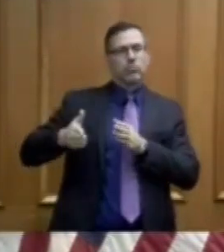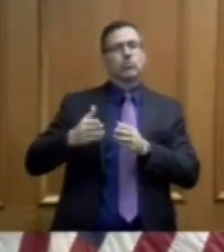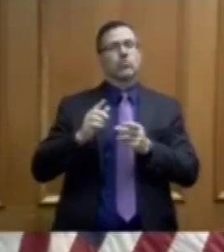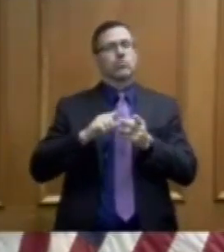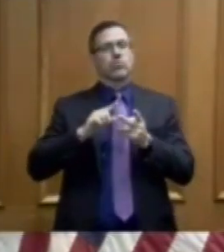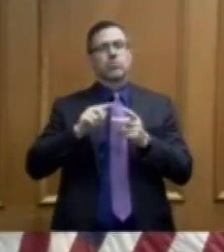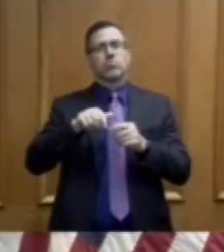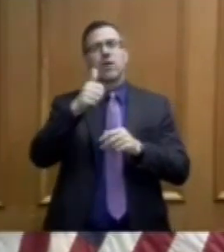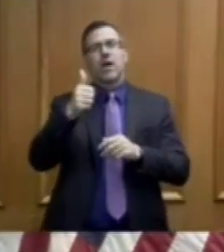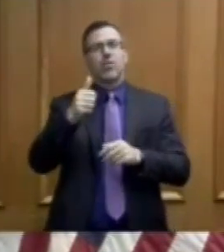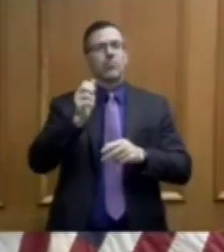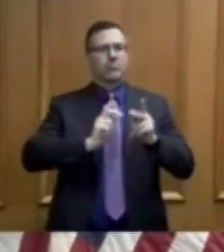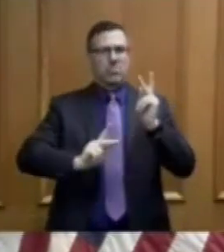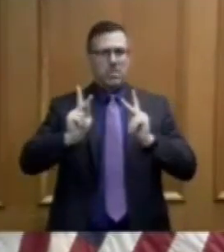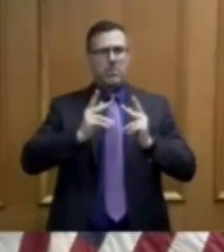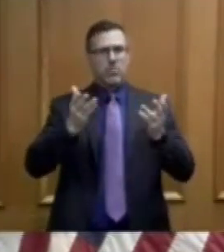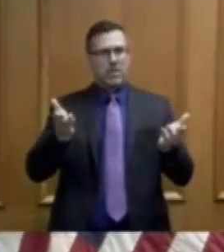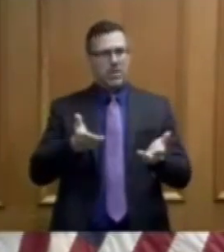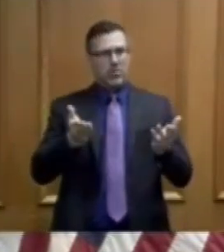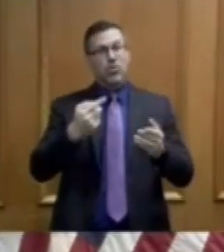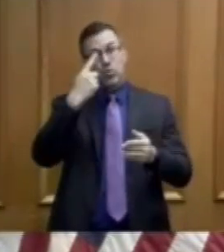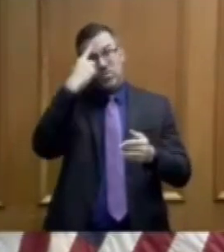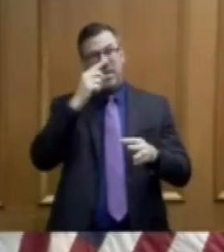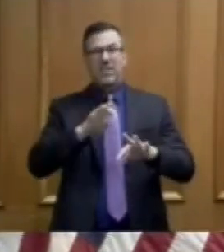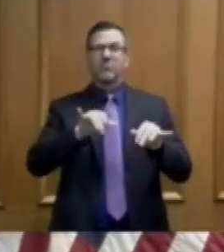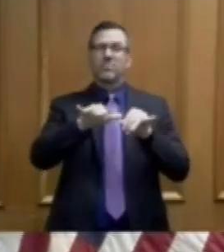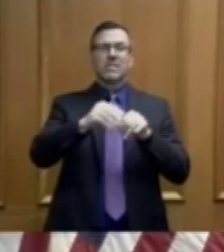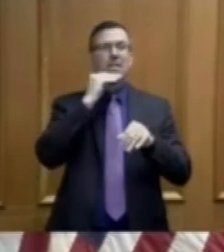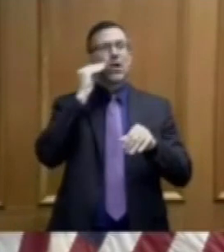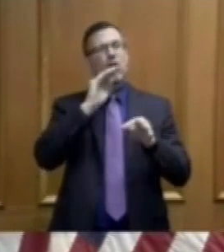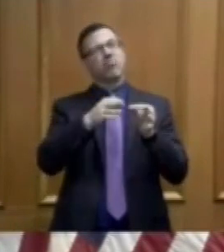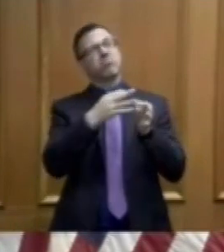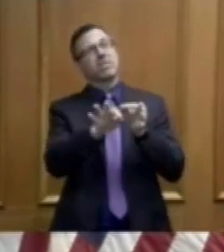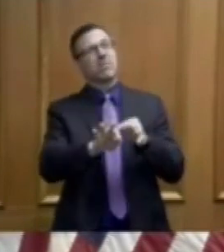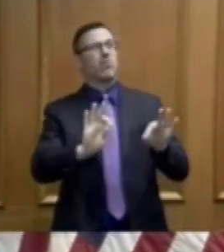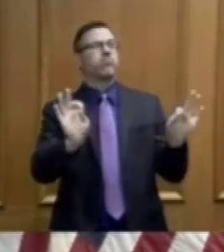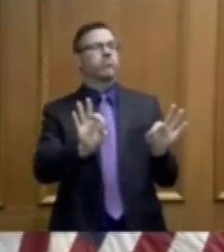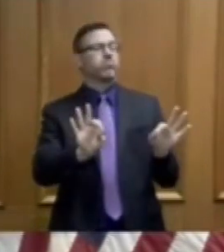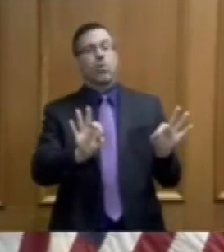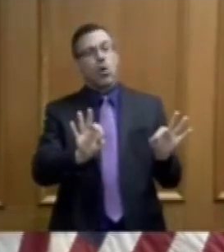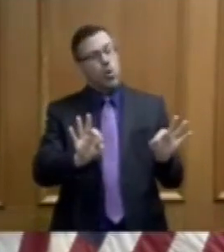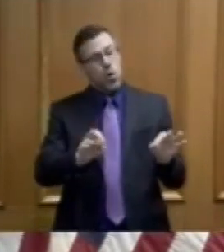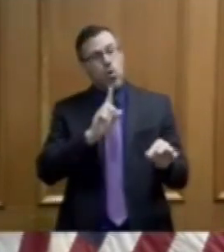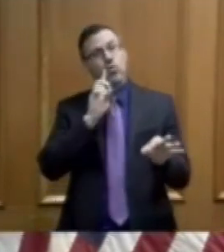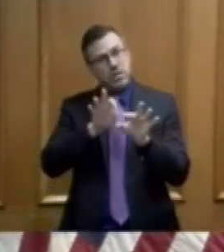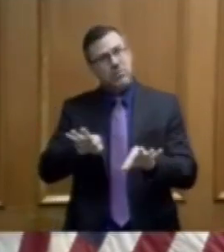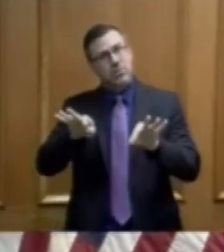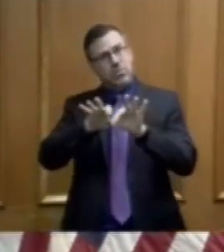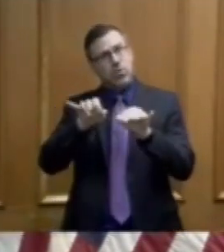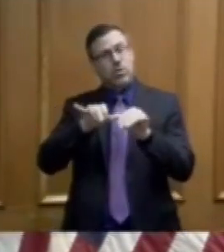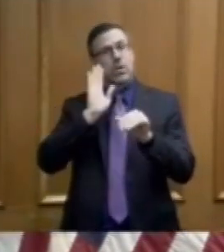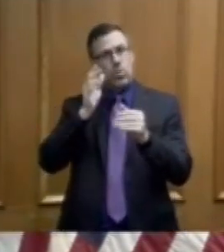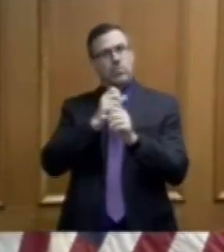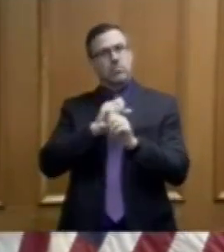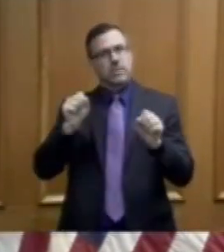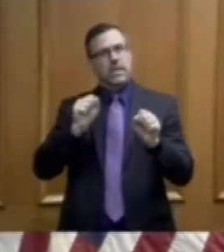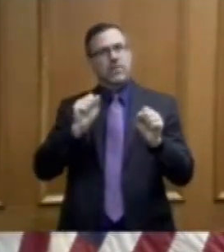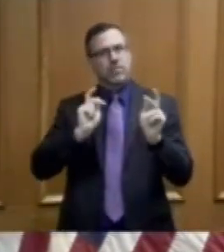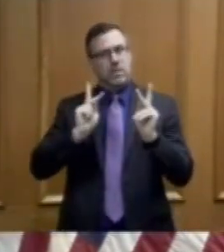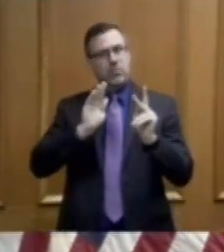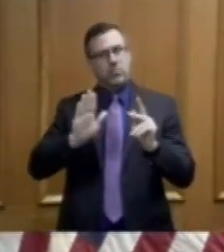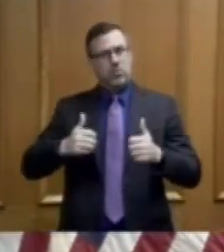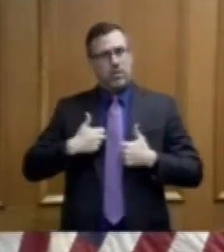As simple as it is, staying at home saves lives. Right now, in this fight against